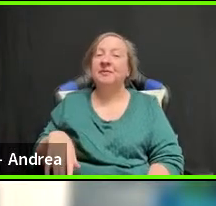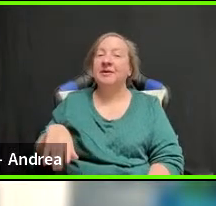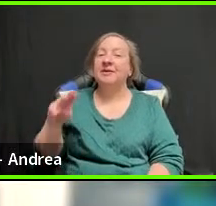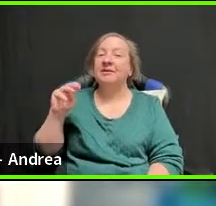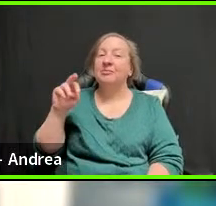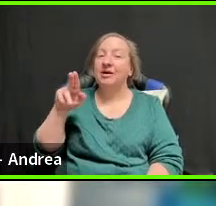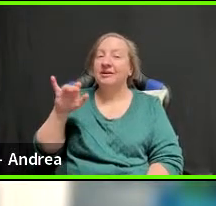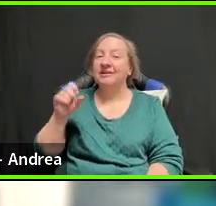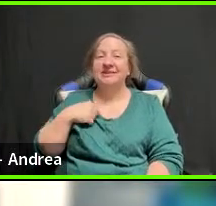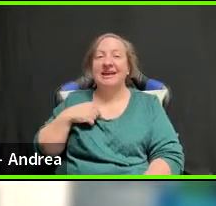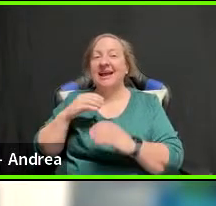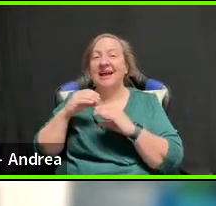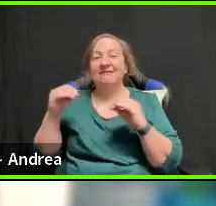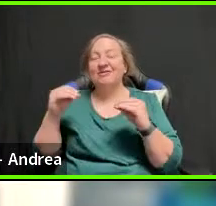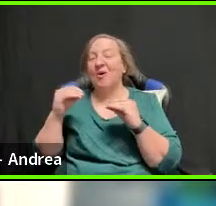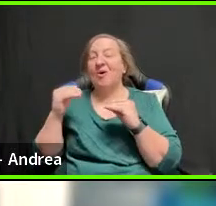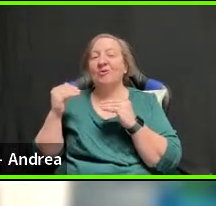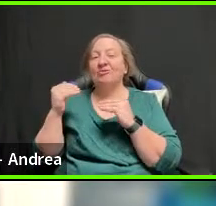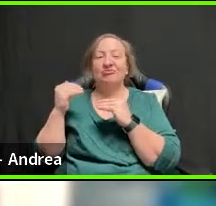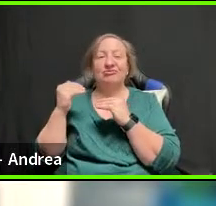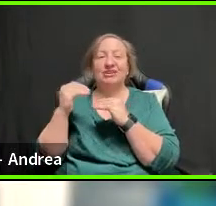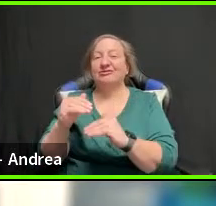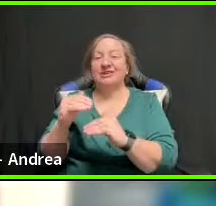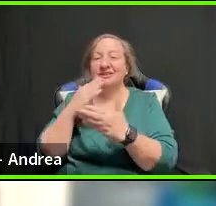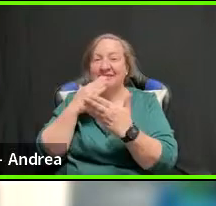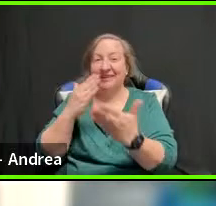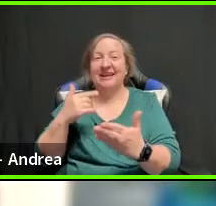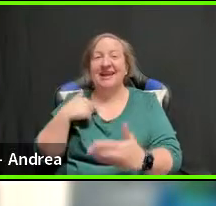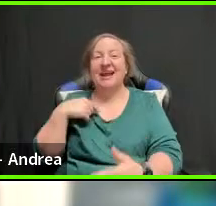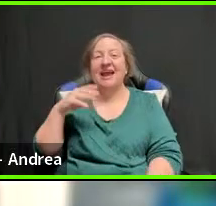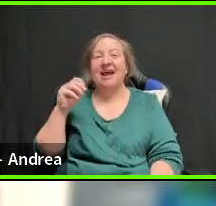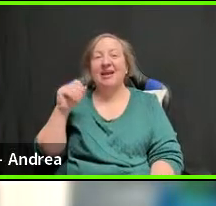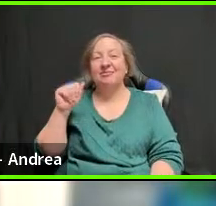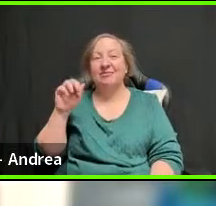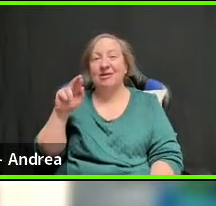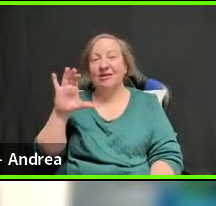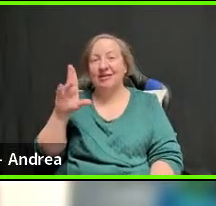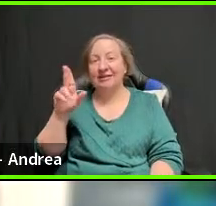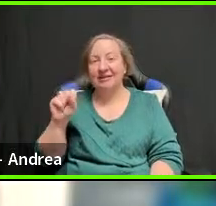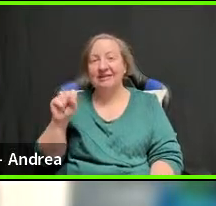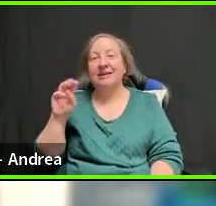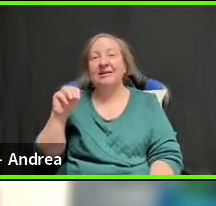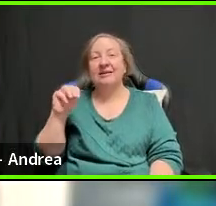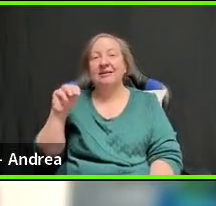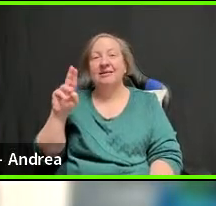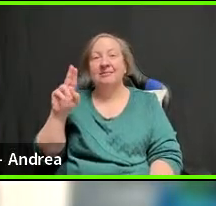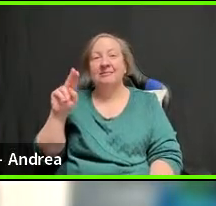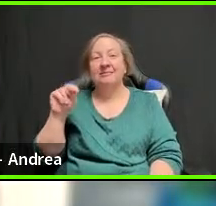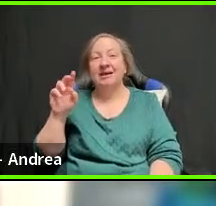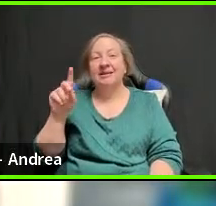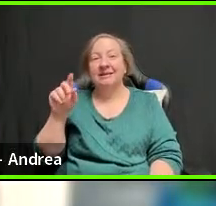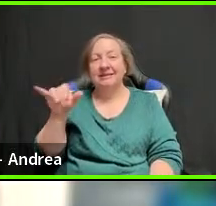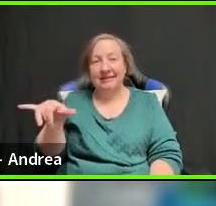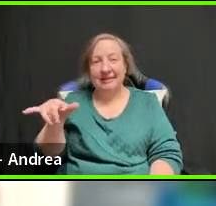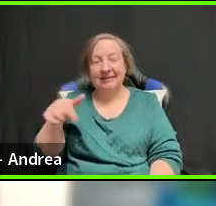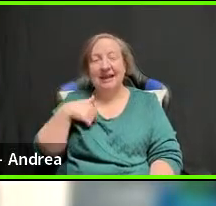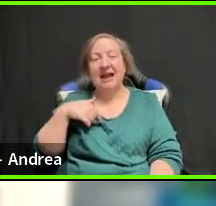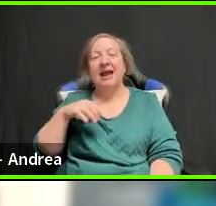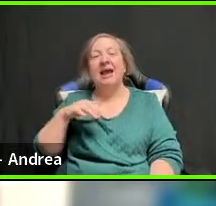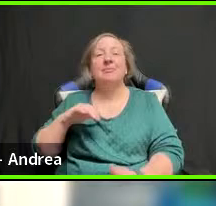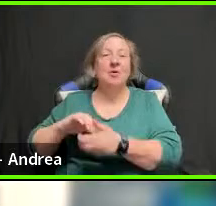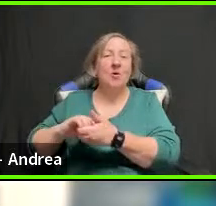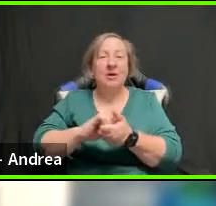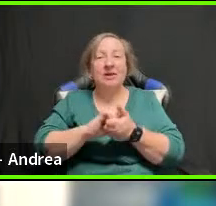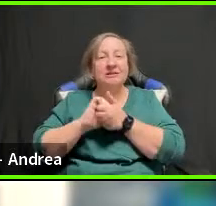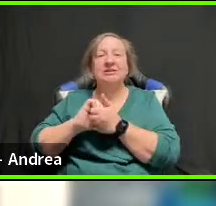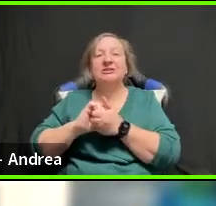I have no such restrictions. Thank you. I'm Marcus Mundy. I'm at the Coalition of Communities